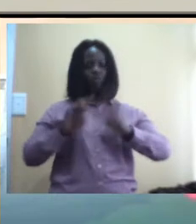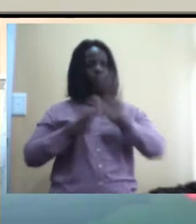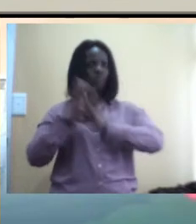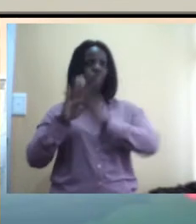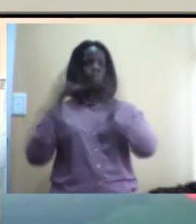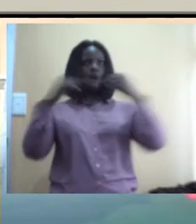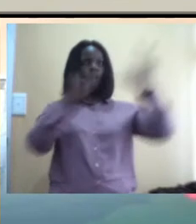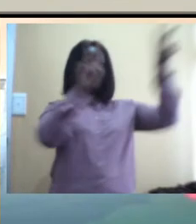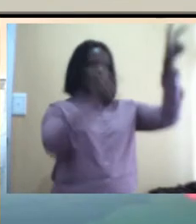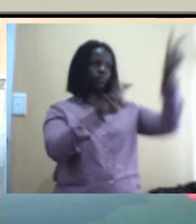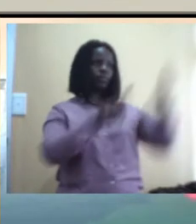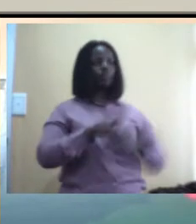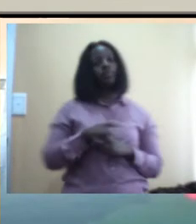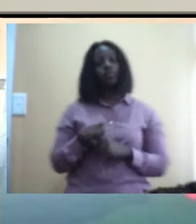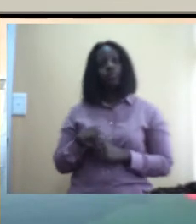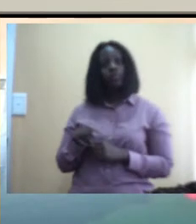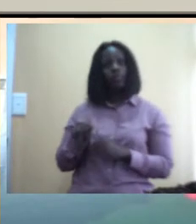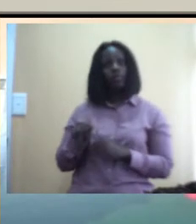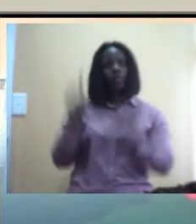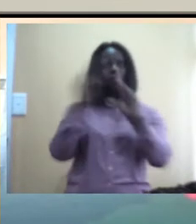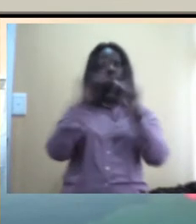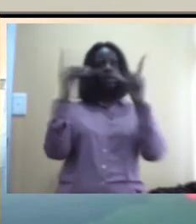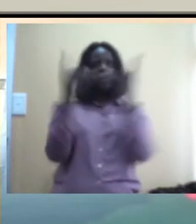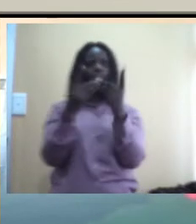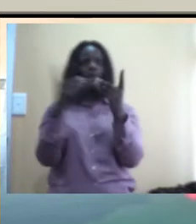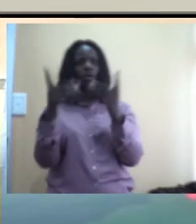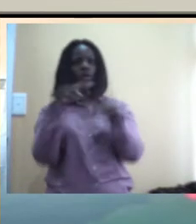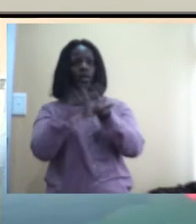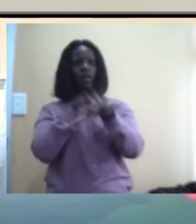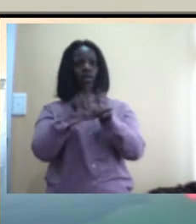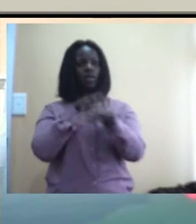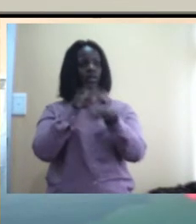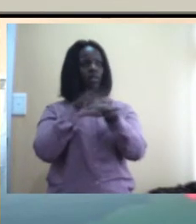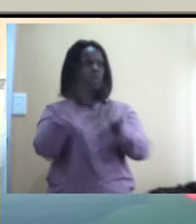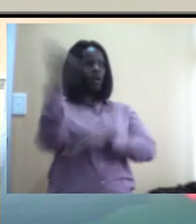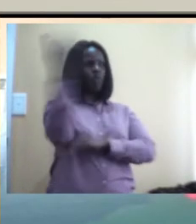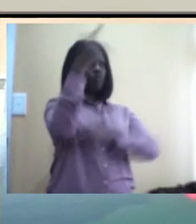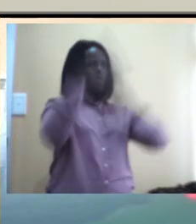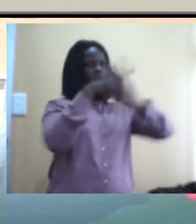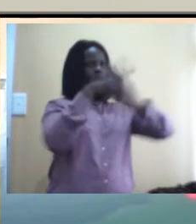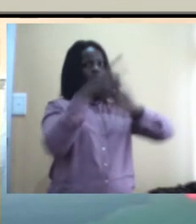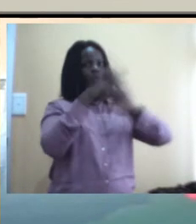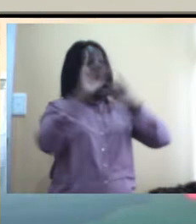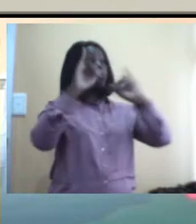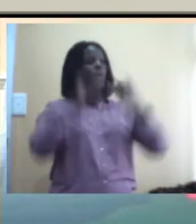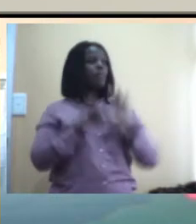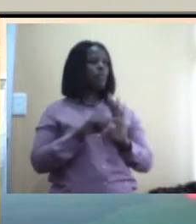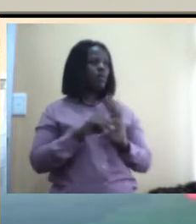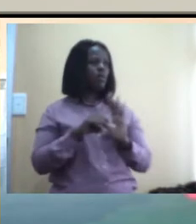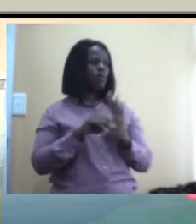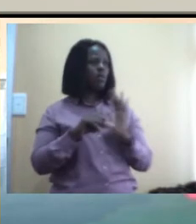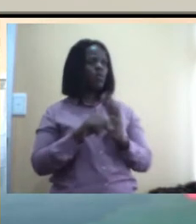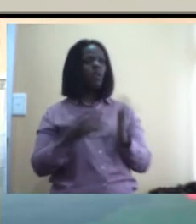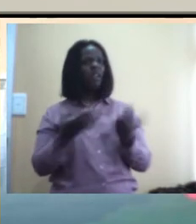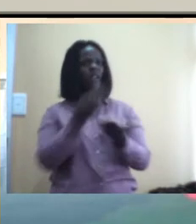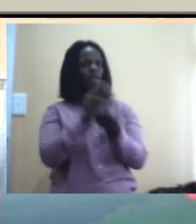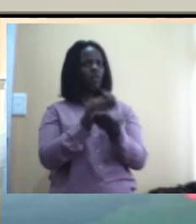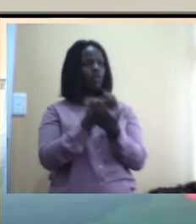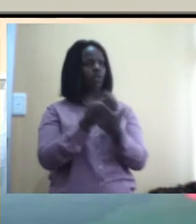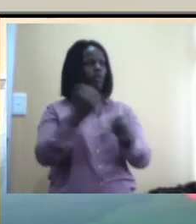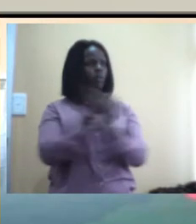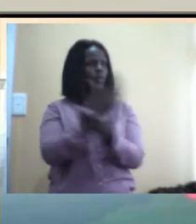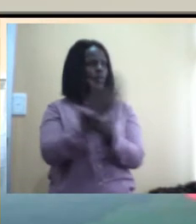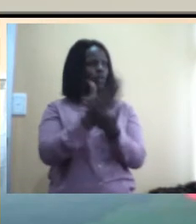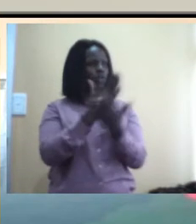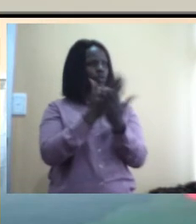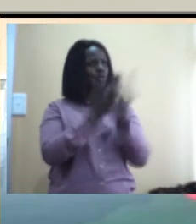close quotes. The Department of Agriculture and Rural Development is a key department within the economic cluster in stimulating growth